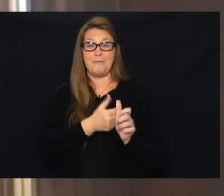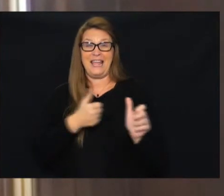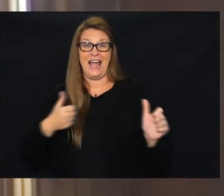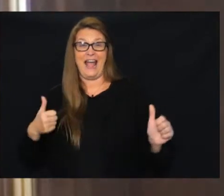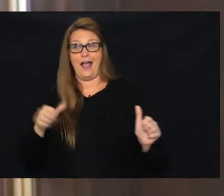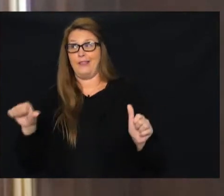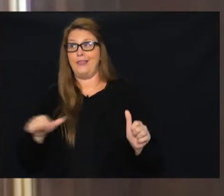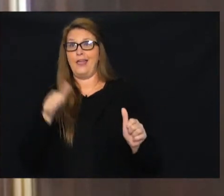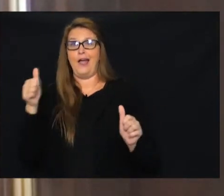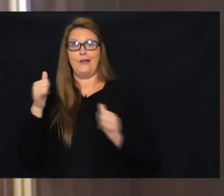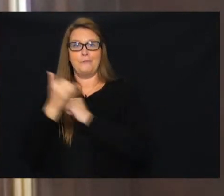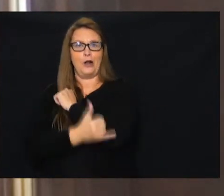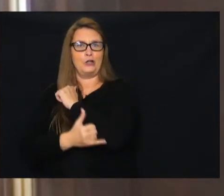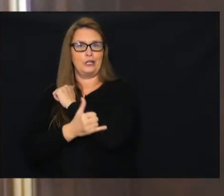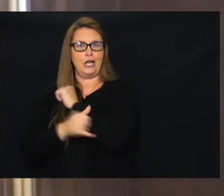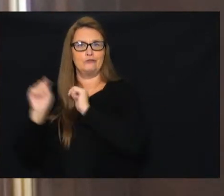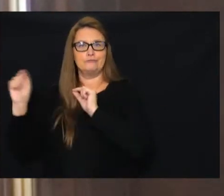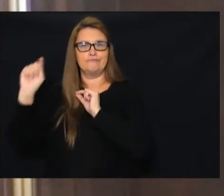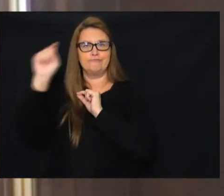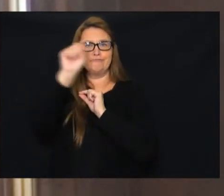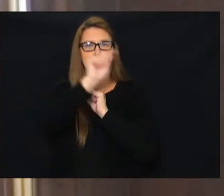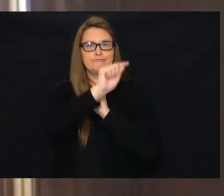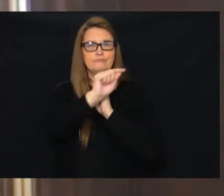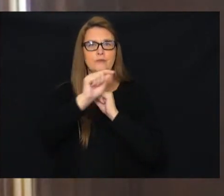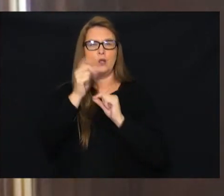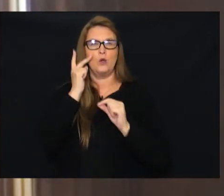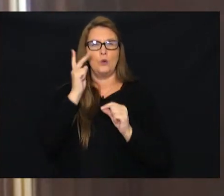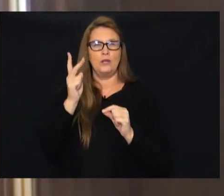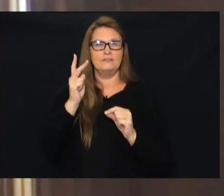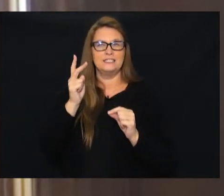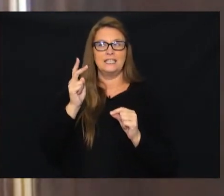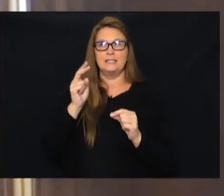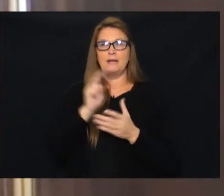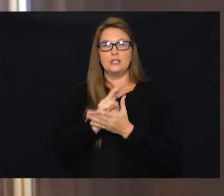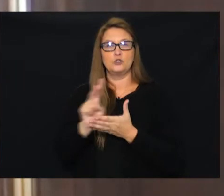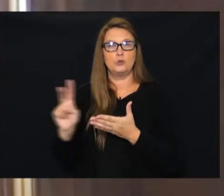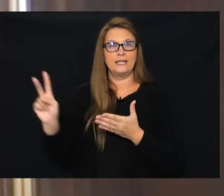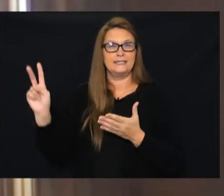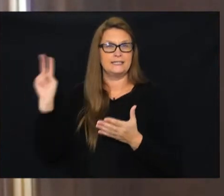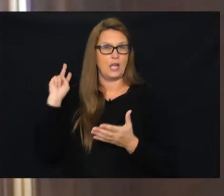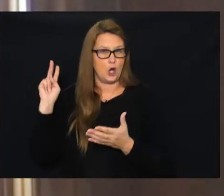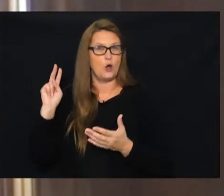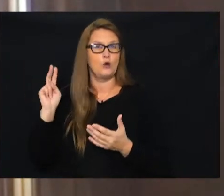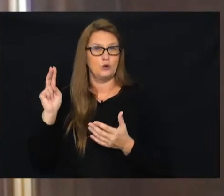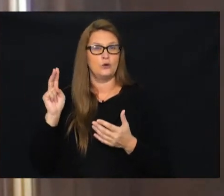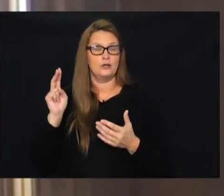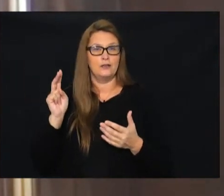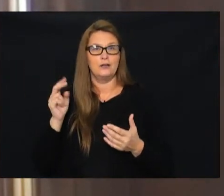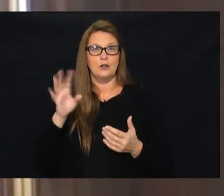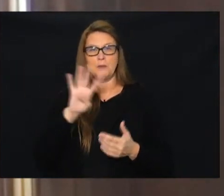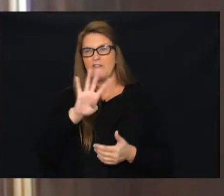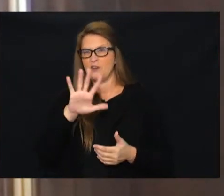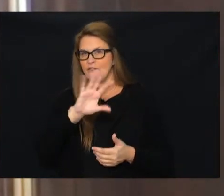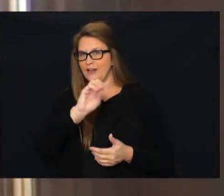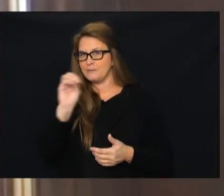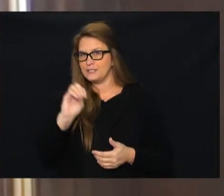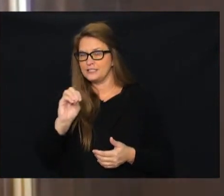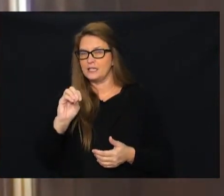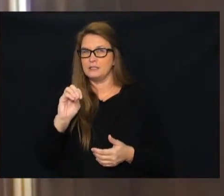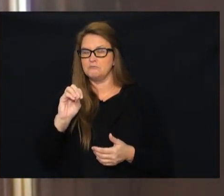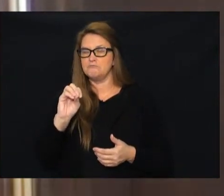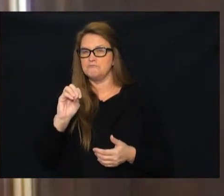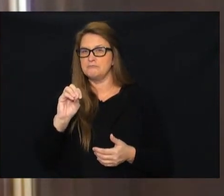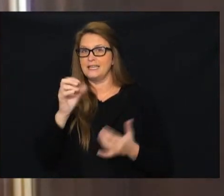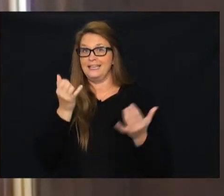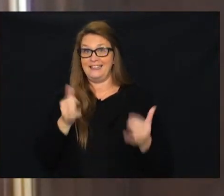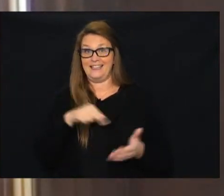a lesser amount Omicron. Like 2 weeks ago, we were about 15%. Last week, we were about 45, 50%. And